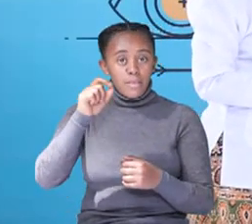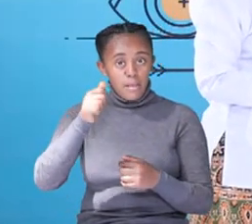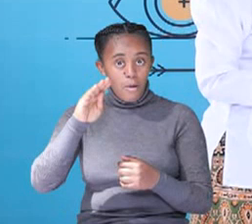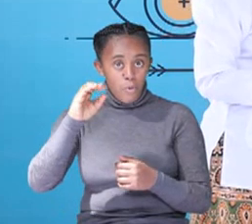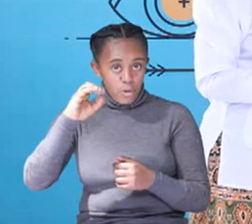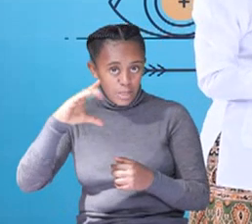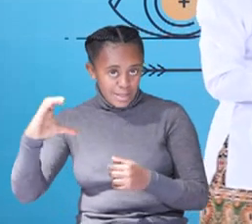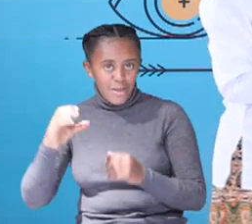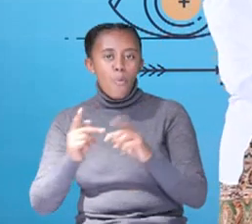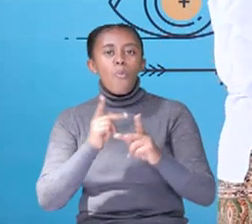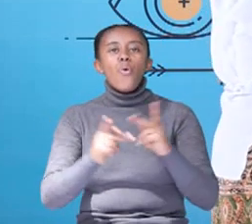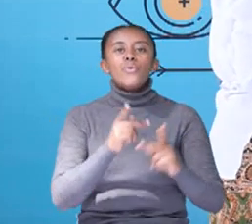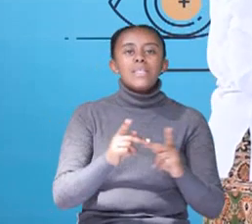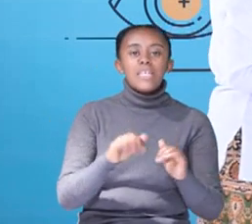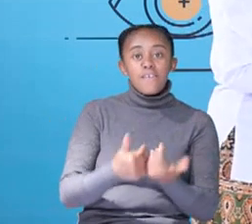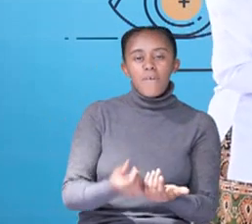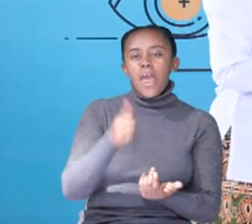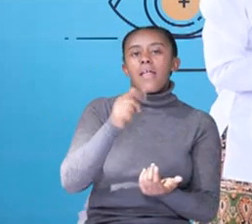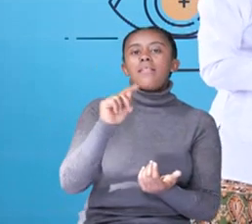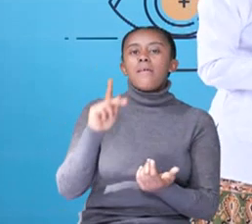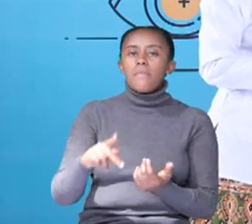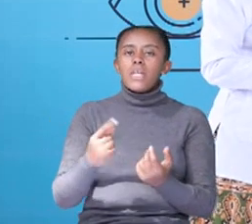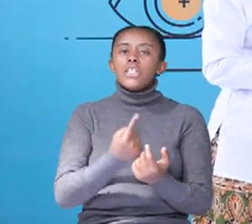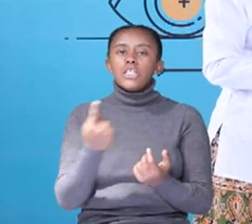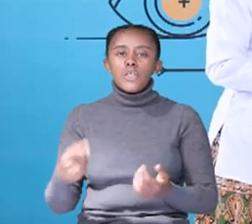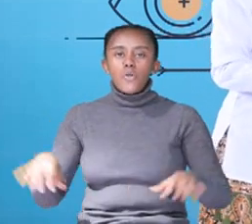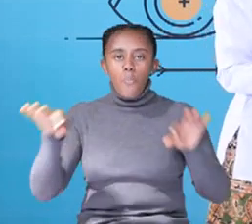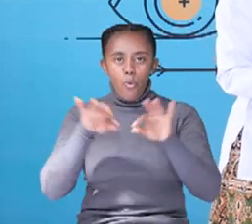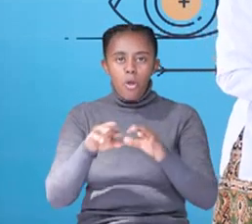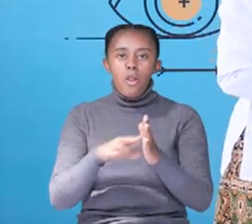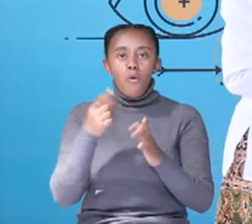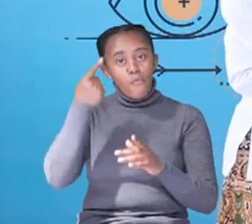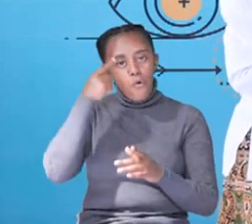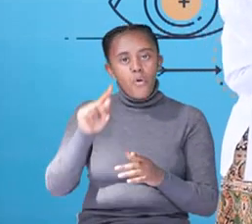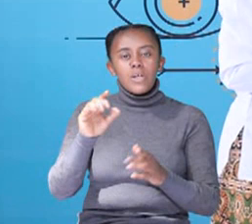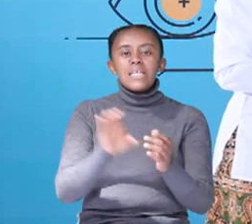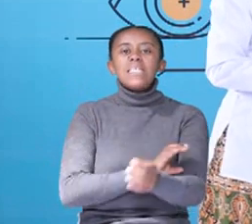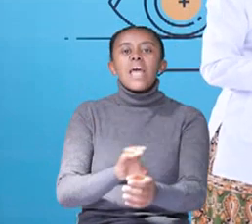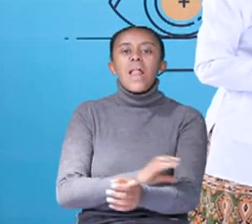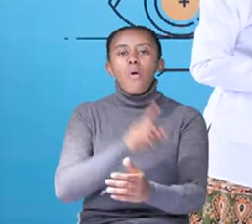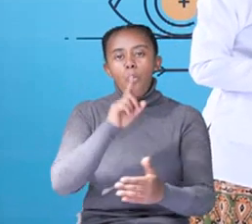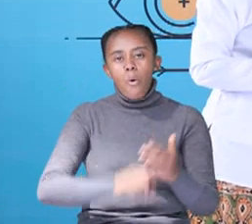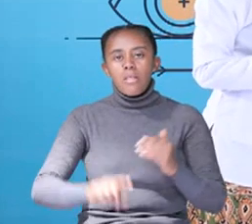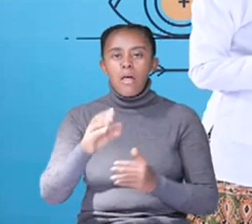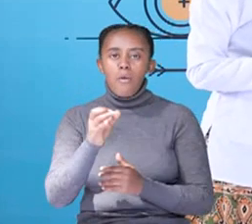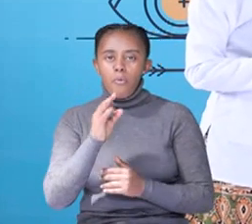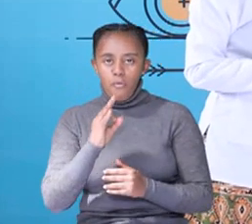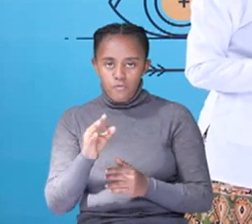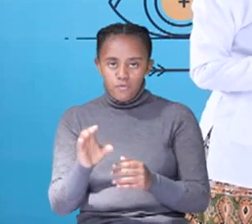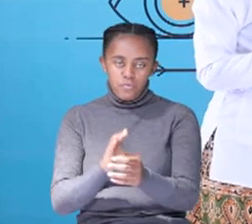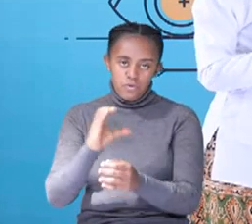process. If ATP provides such important role for cells, what type of processes